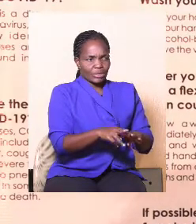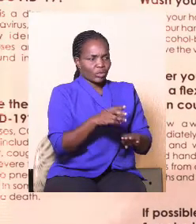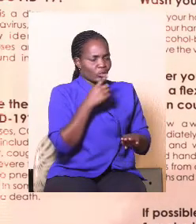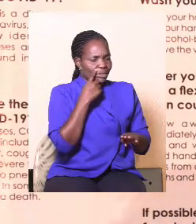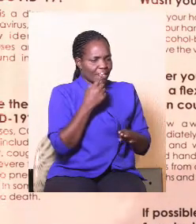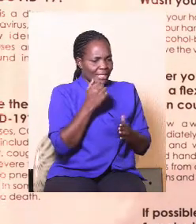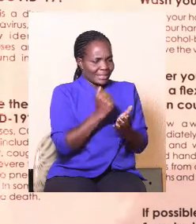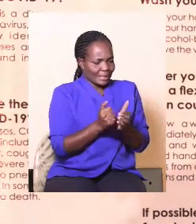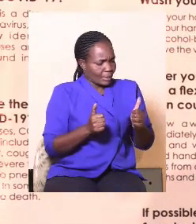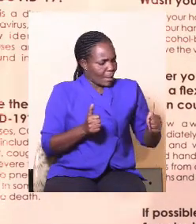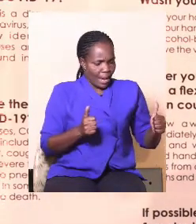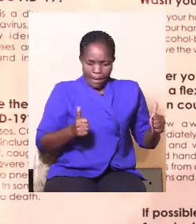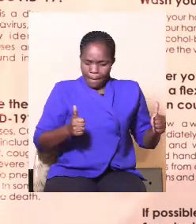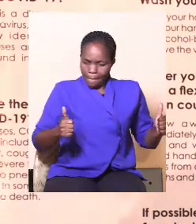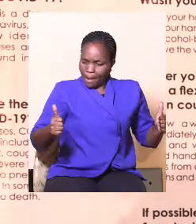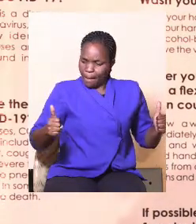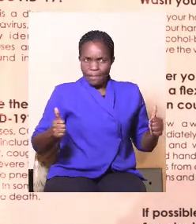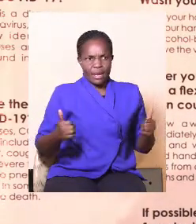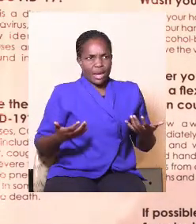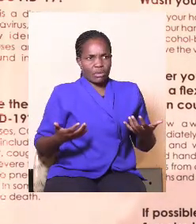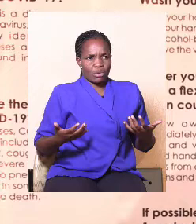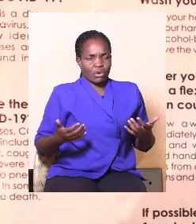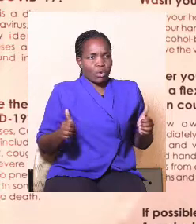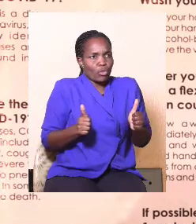distancing? It's not that we have